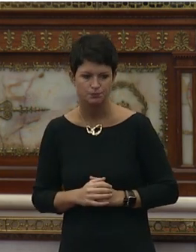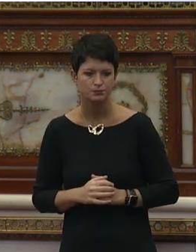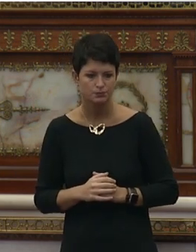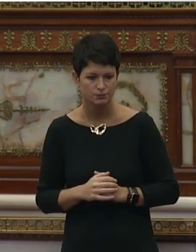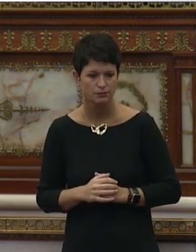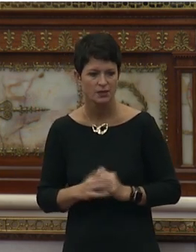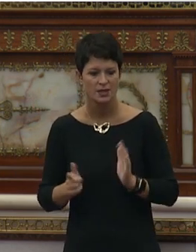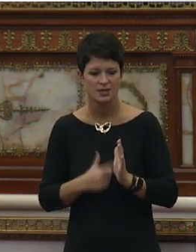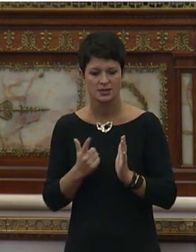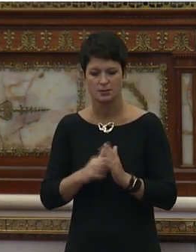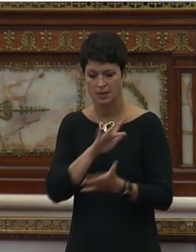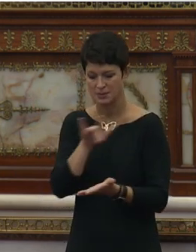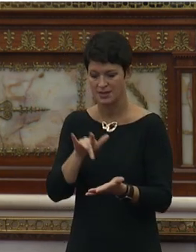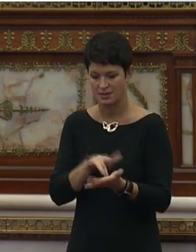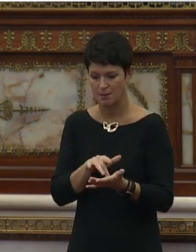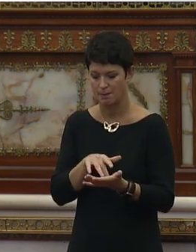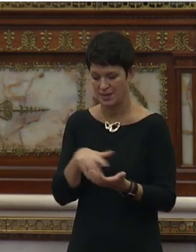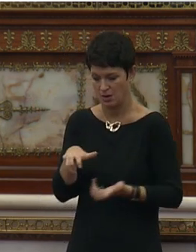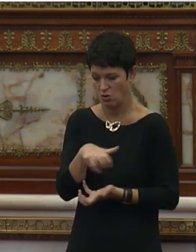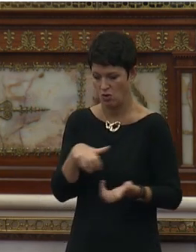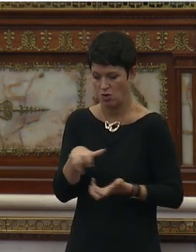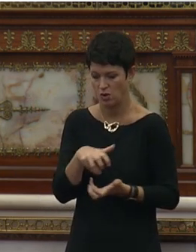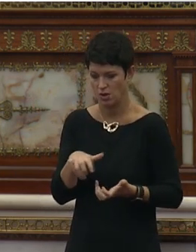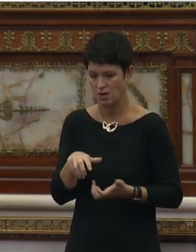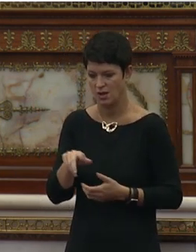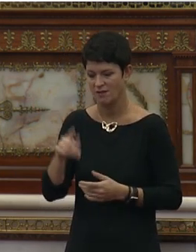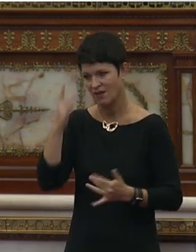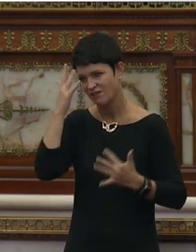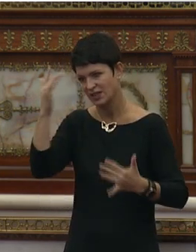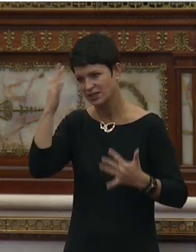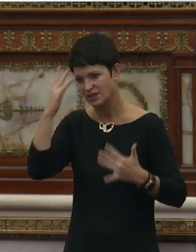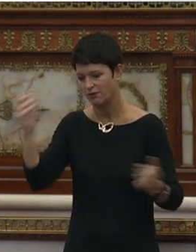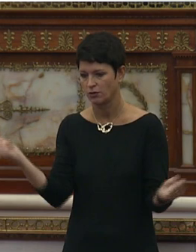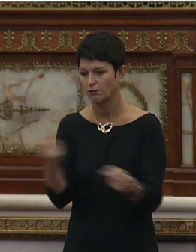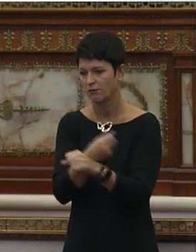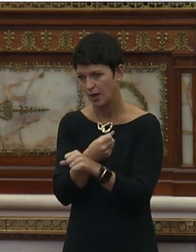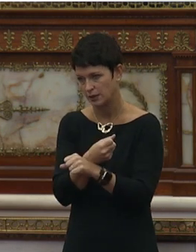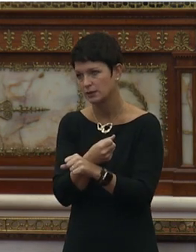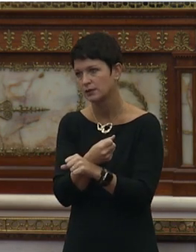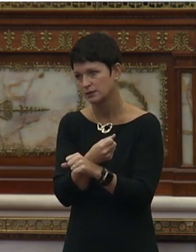you're in the middle of a philosophical fight,